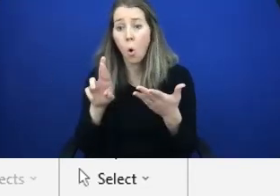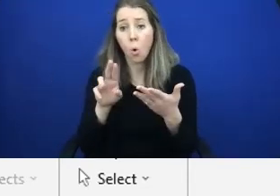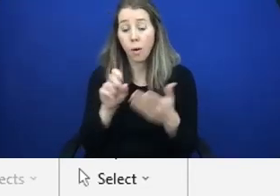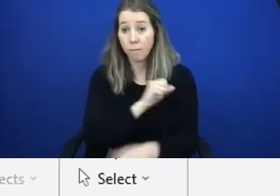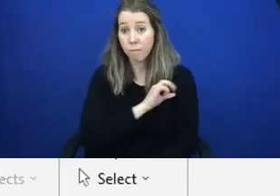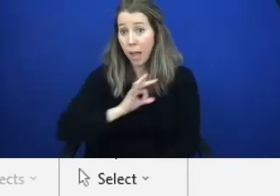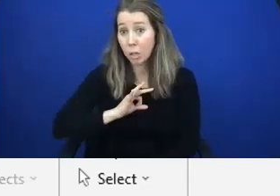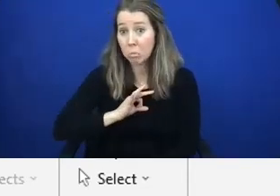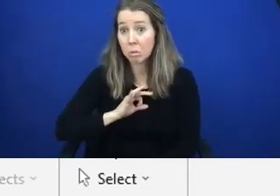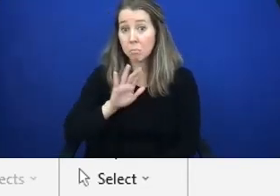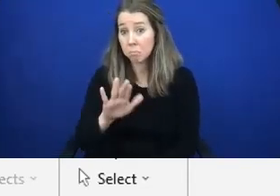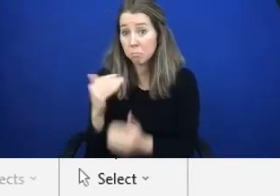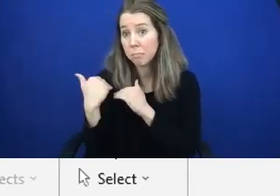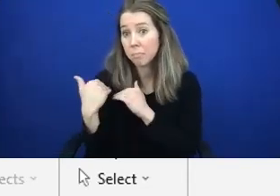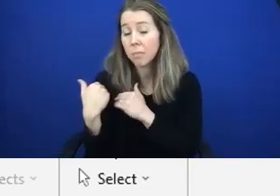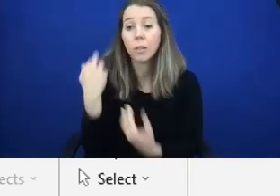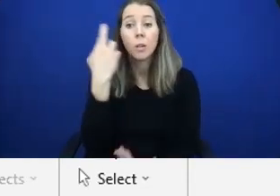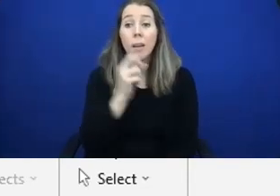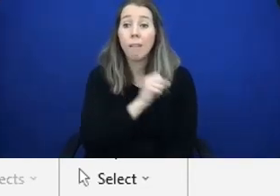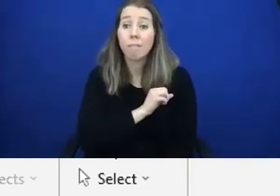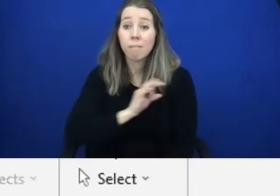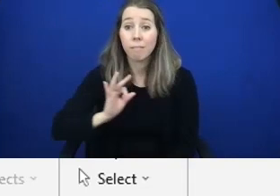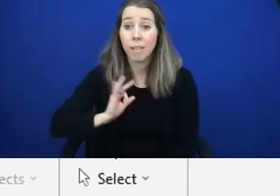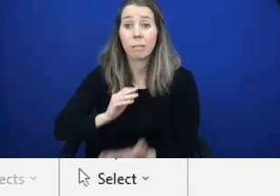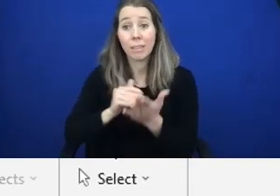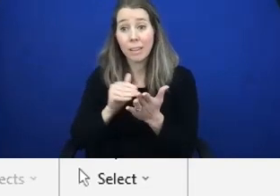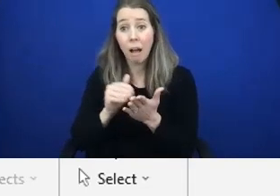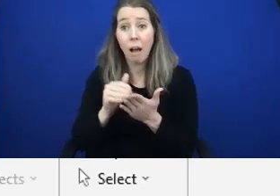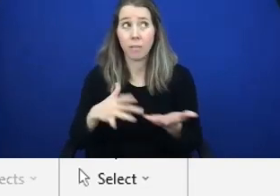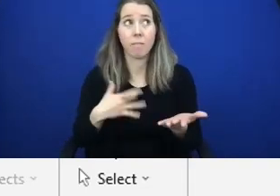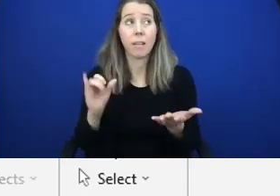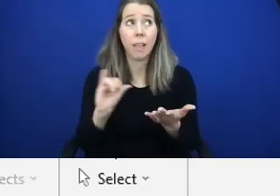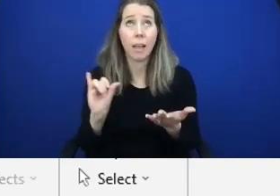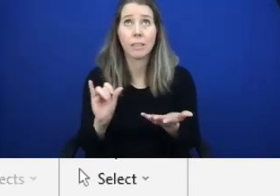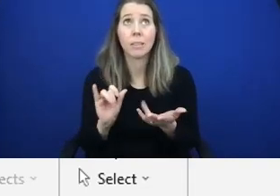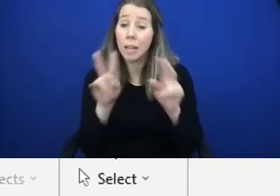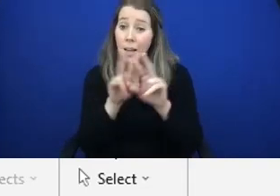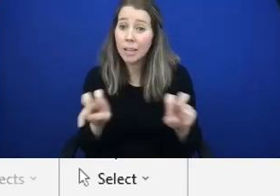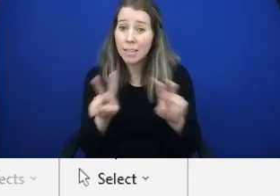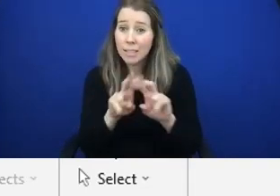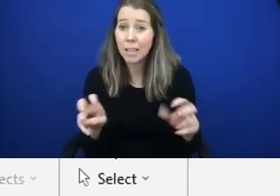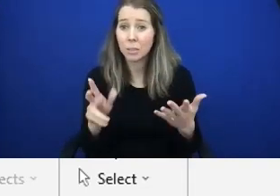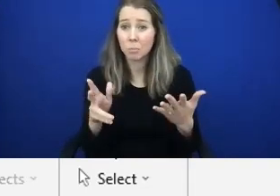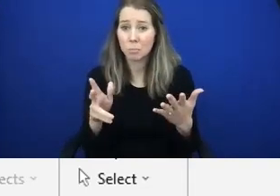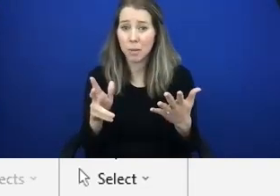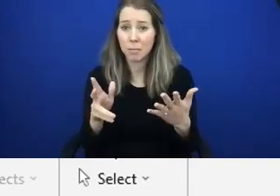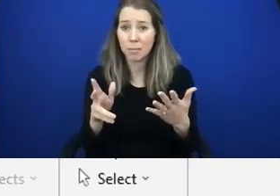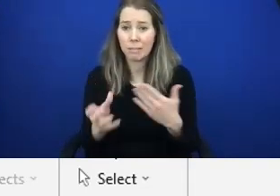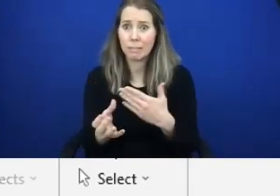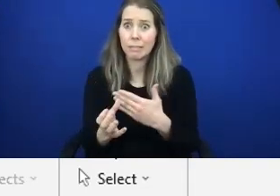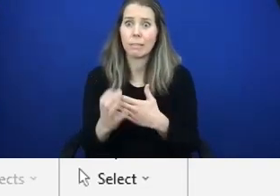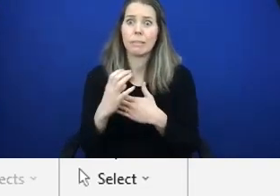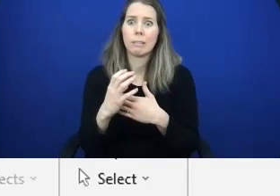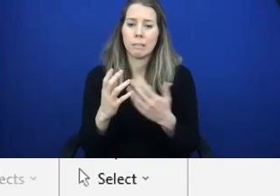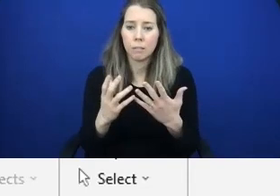faculty? Because faculty so often feel that assessments imposed upon them